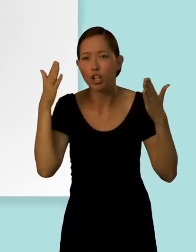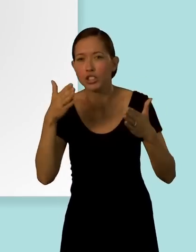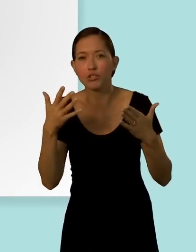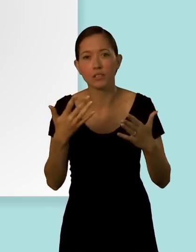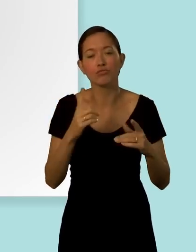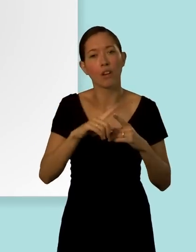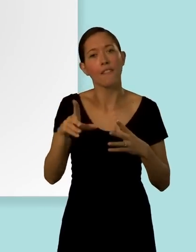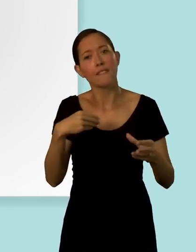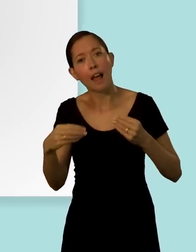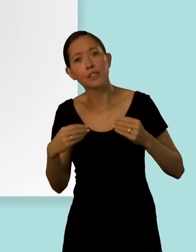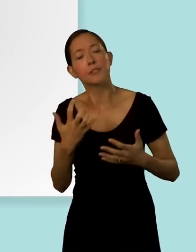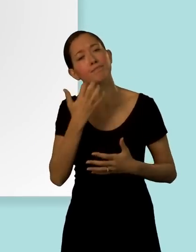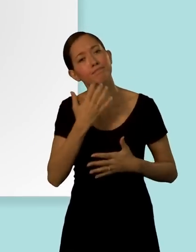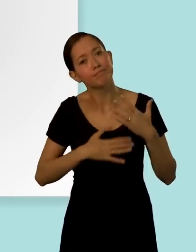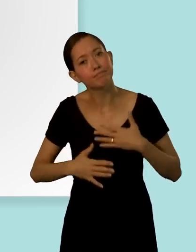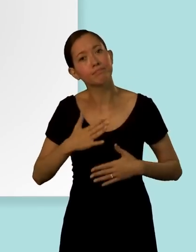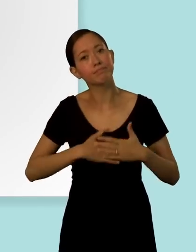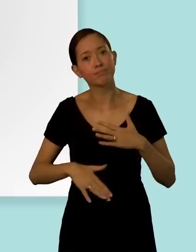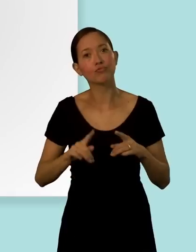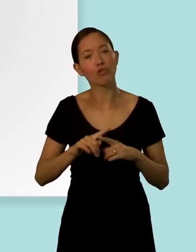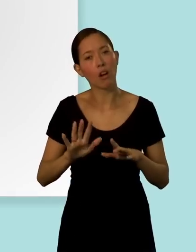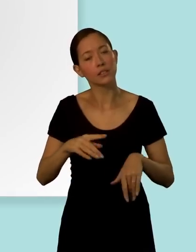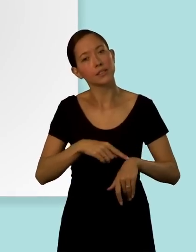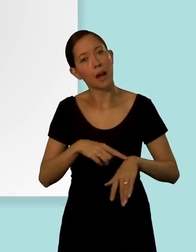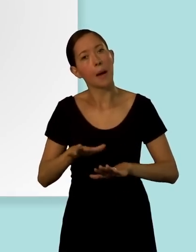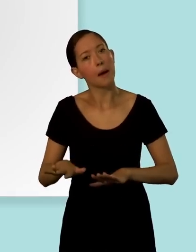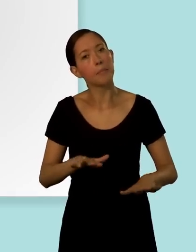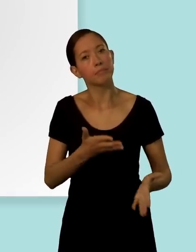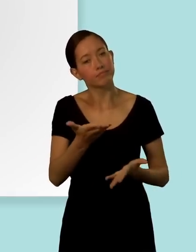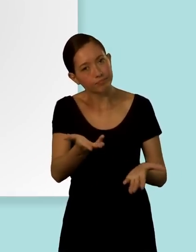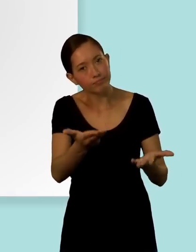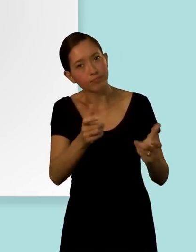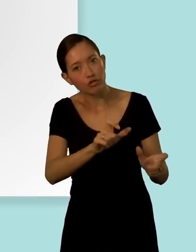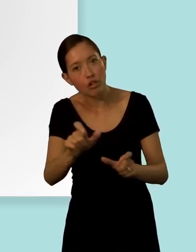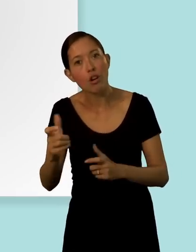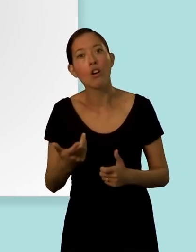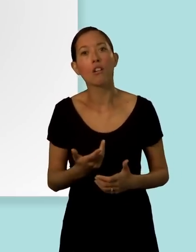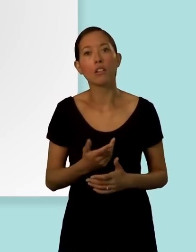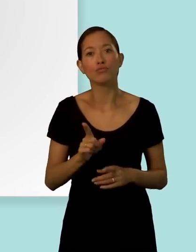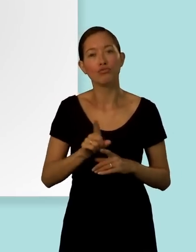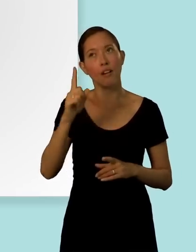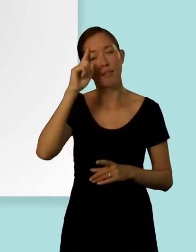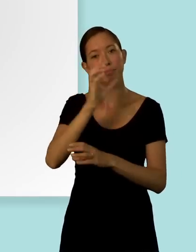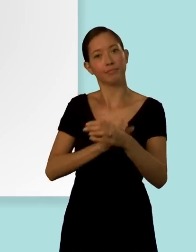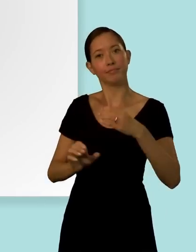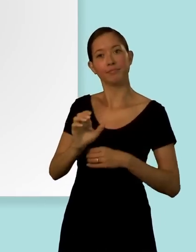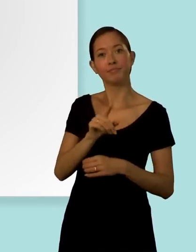or concentrate on things, so try to be flexible, tolerant and patient. Allow extra time to do